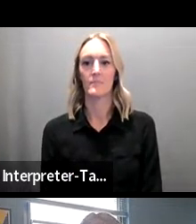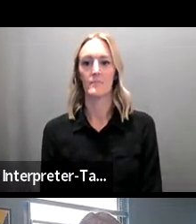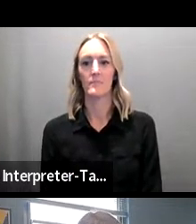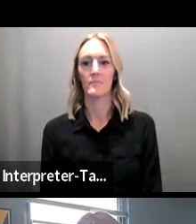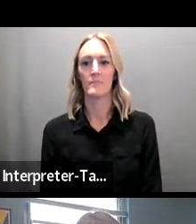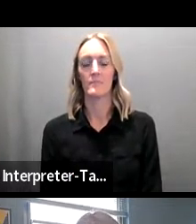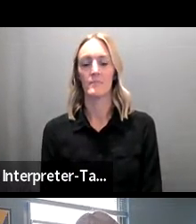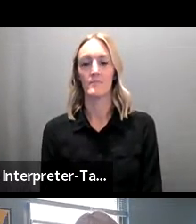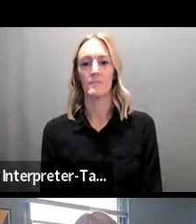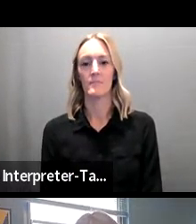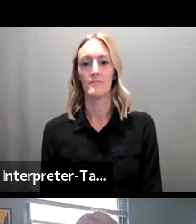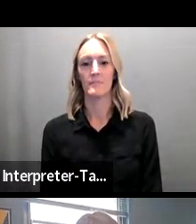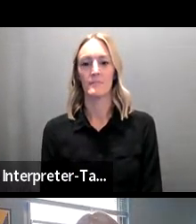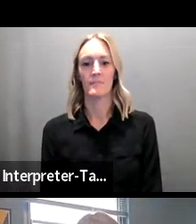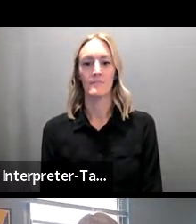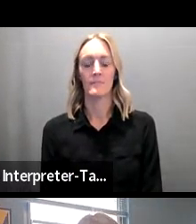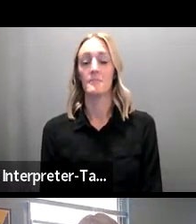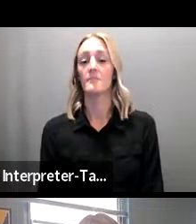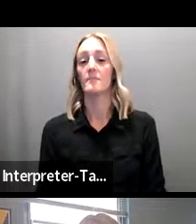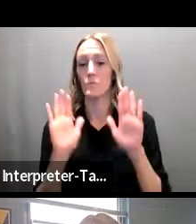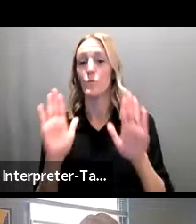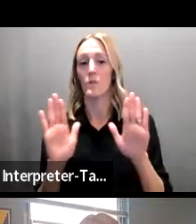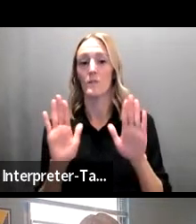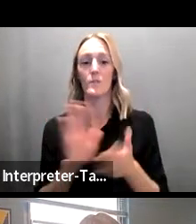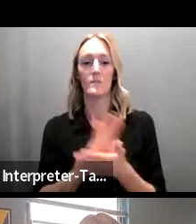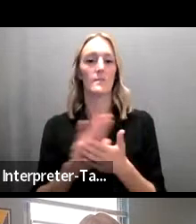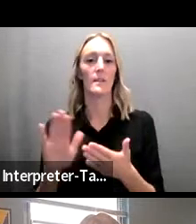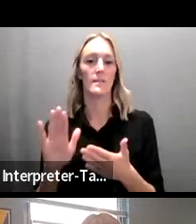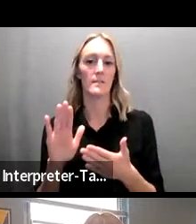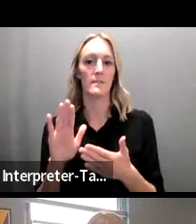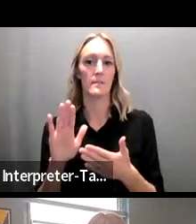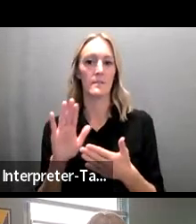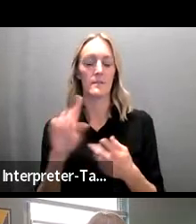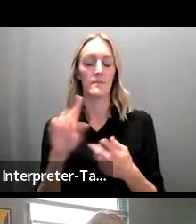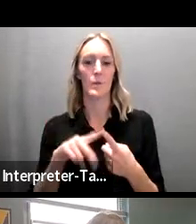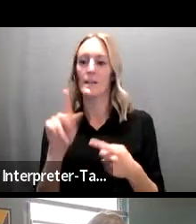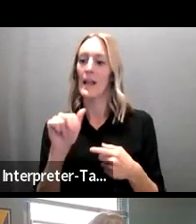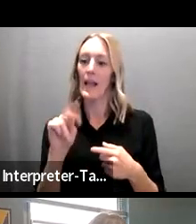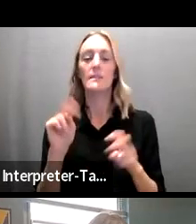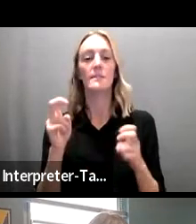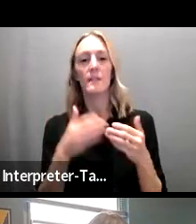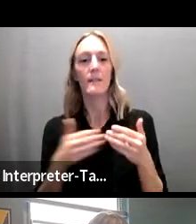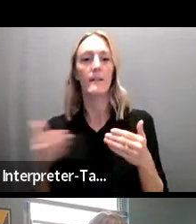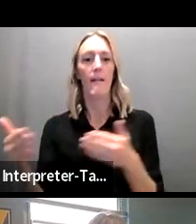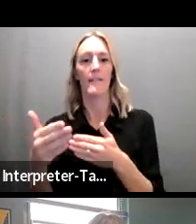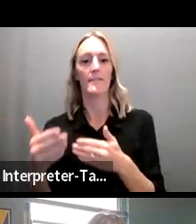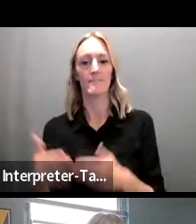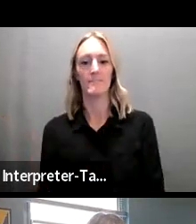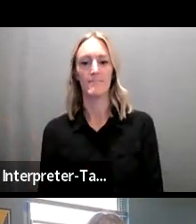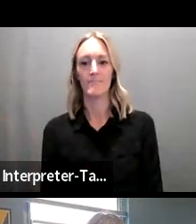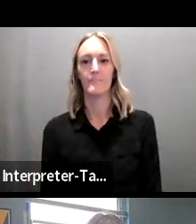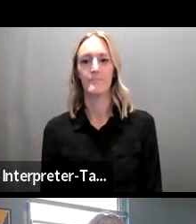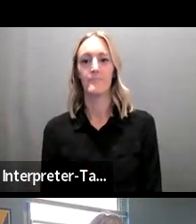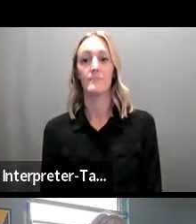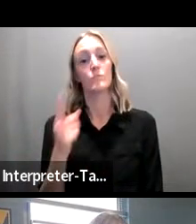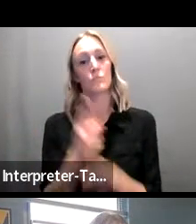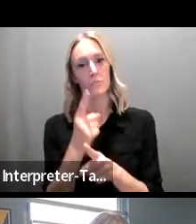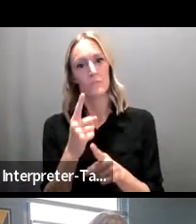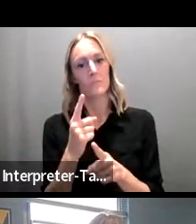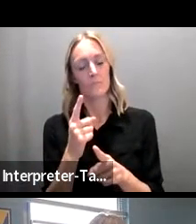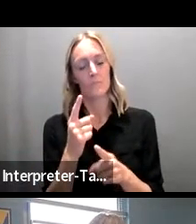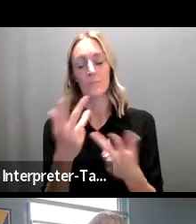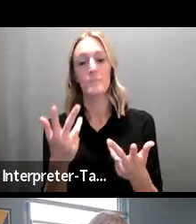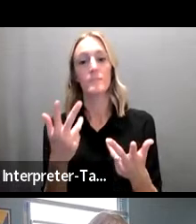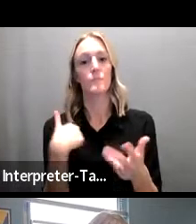That's wonderful. It's always so nice when Kansas is ahead, Right. Unfortunately, we're behind on